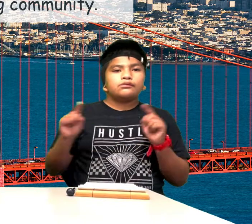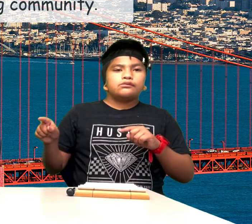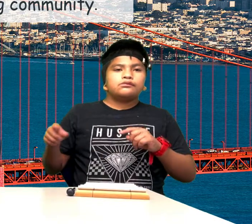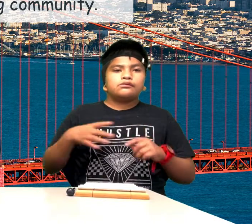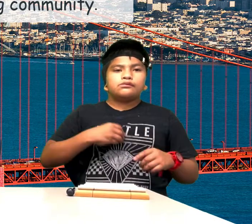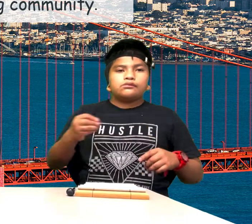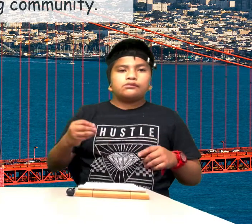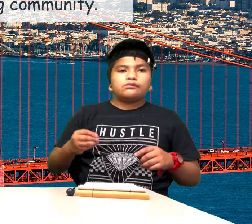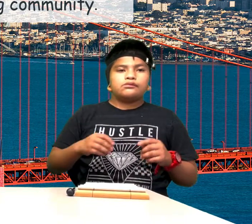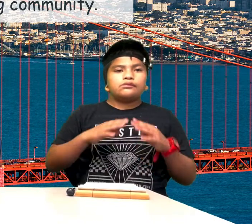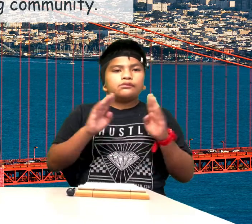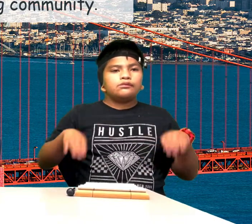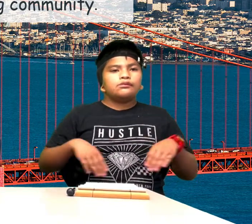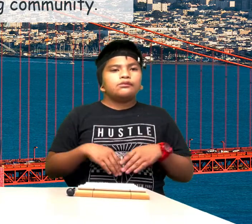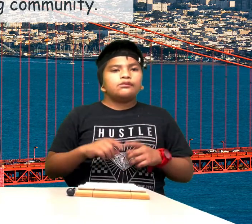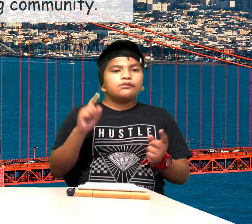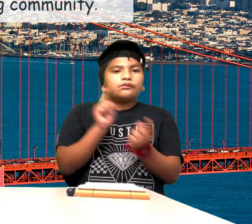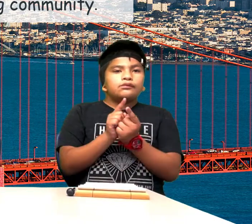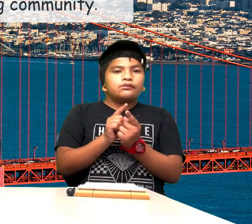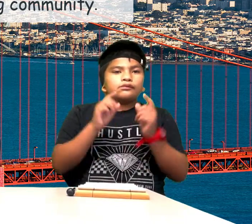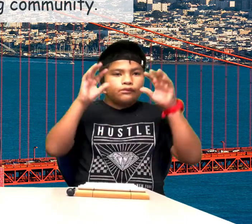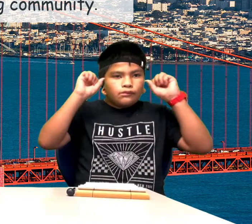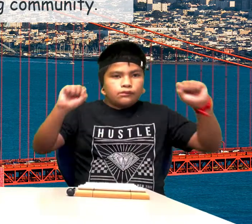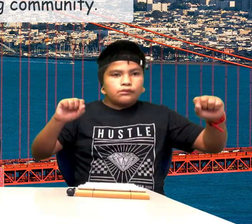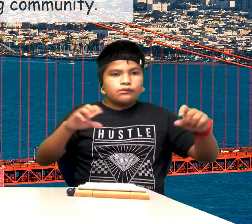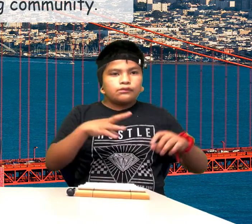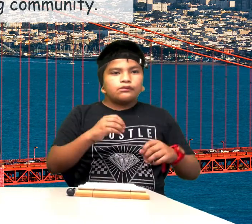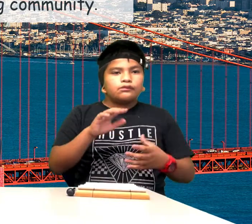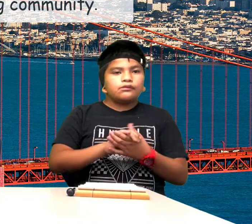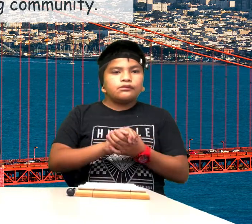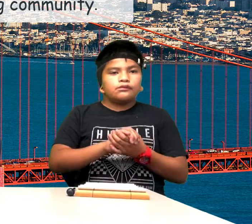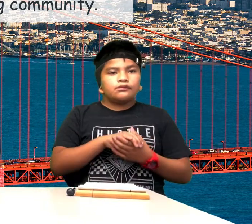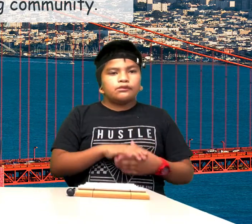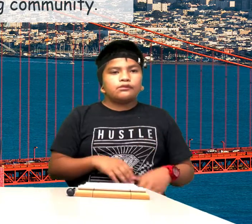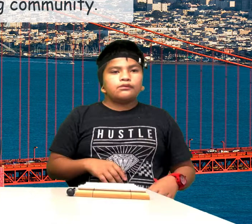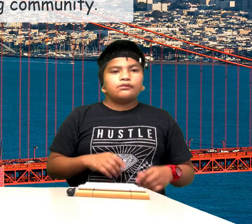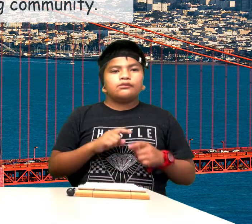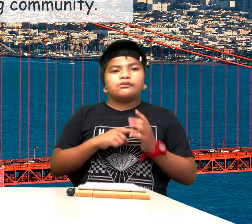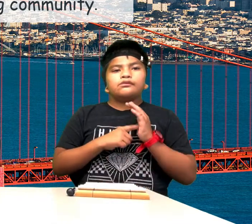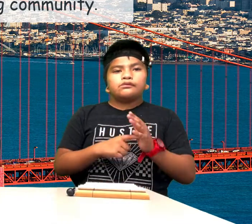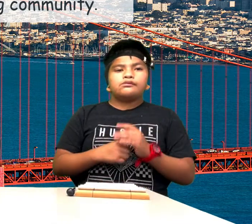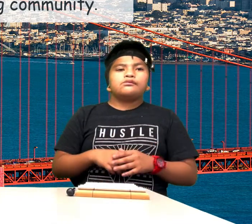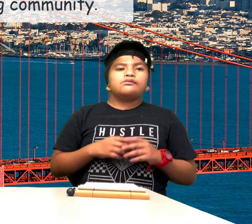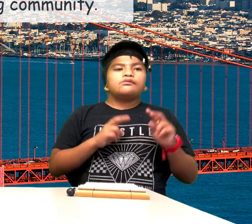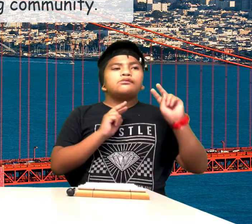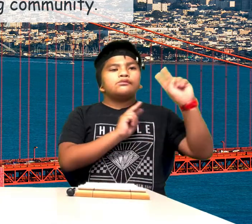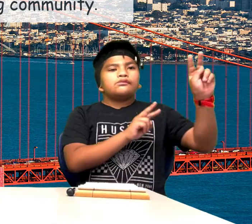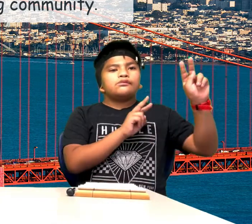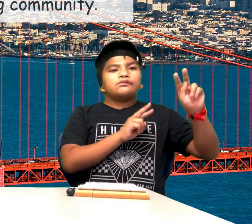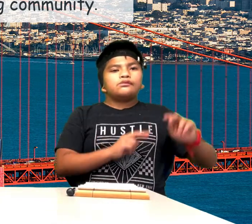Joe Biden and the First Lady, Jill Biden. Here's the video clip.